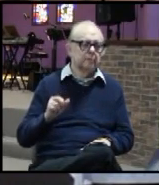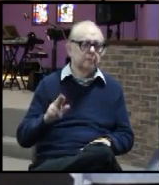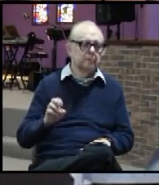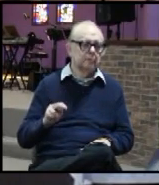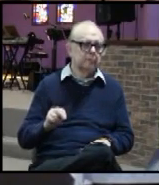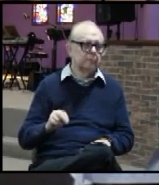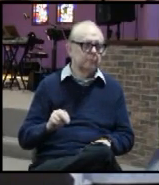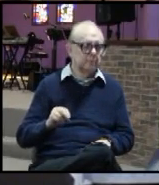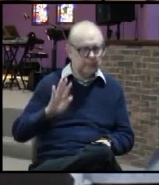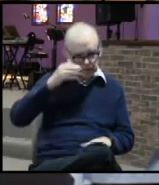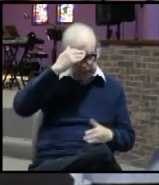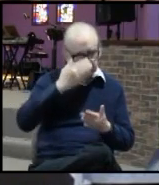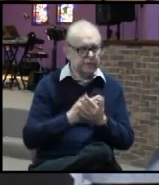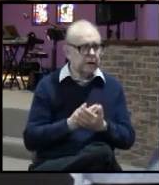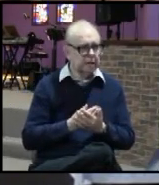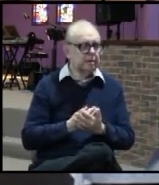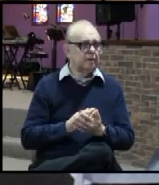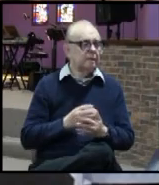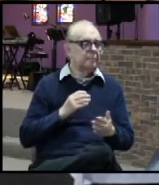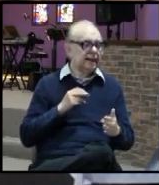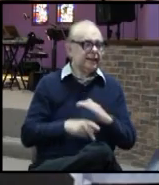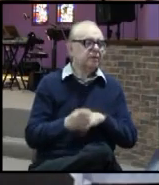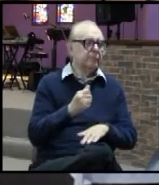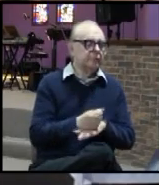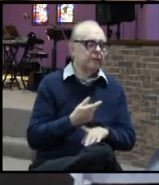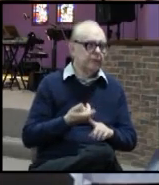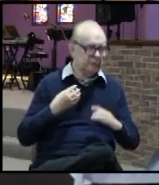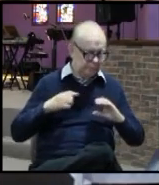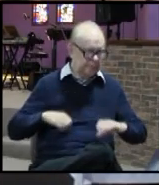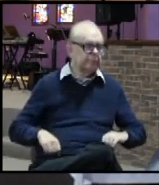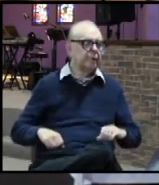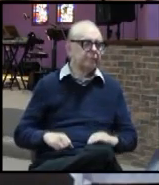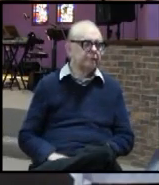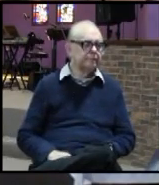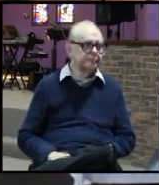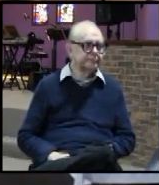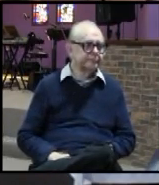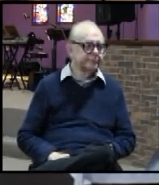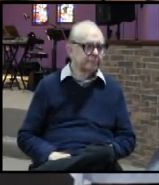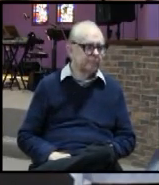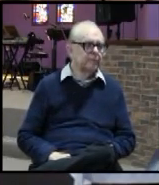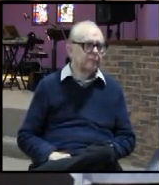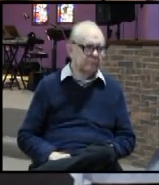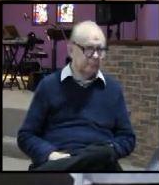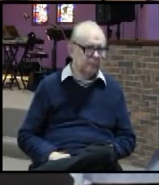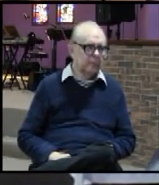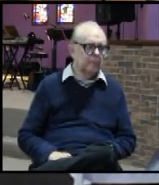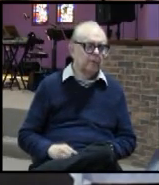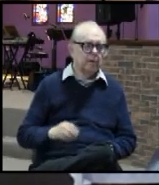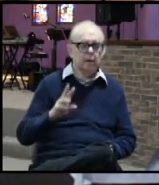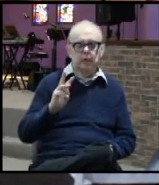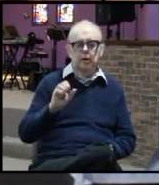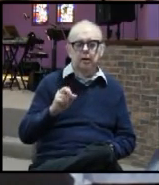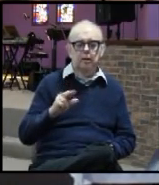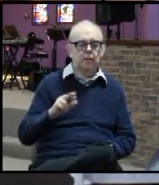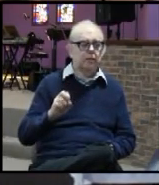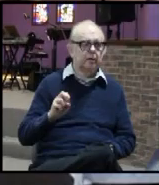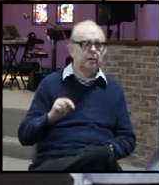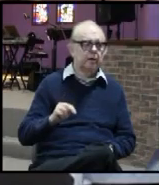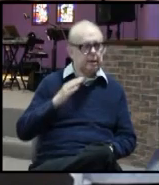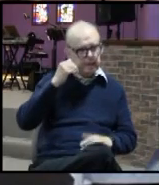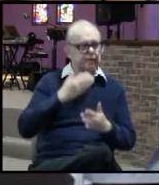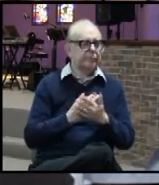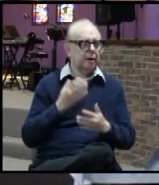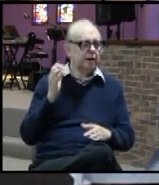his son Matthew committed suicide from depression. Another guy, I got a book, he wrote about his daughter. The book is